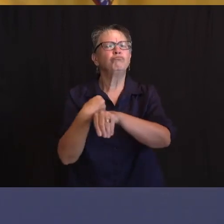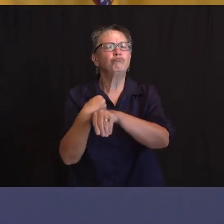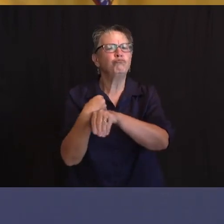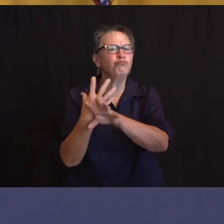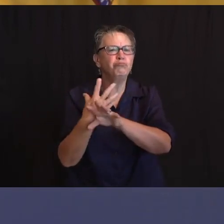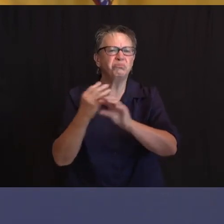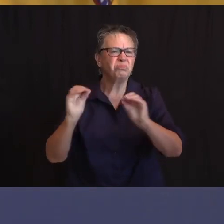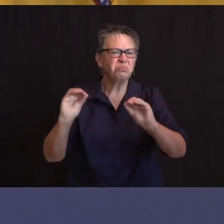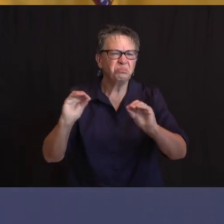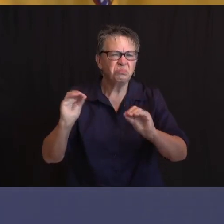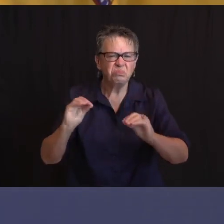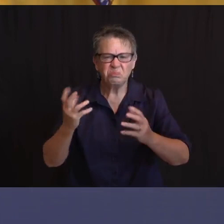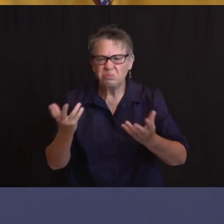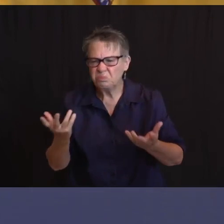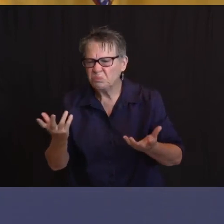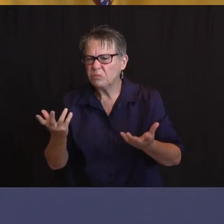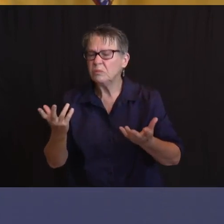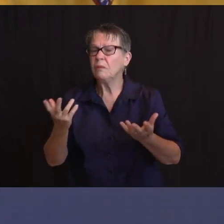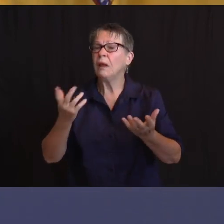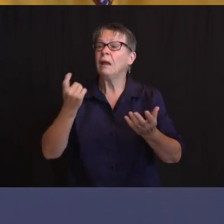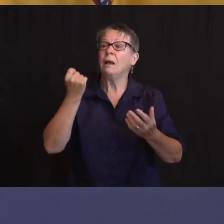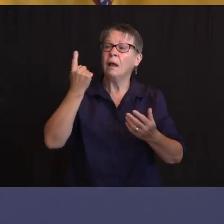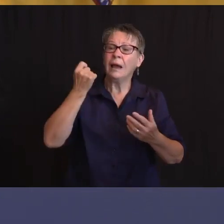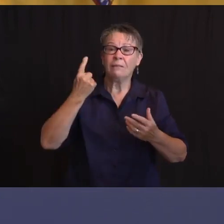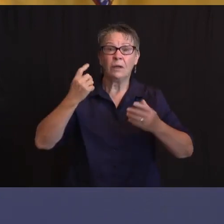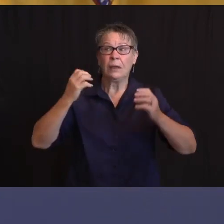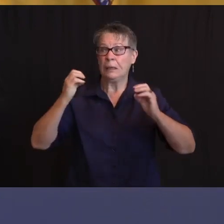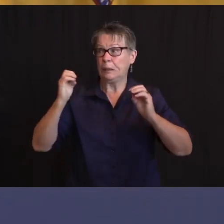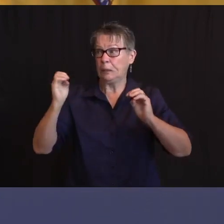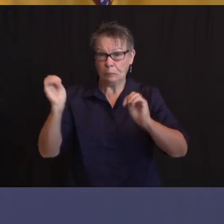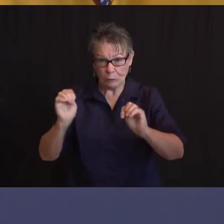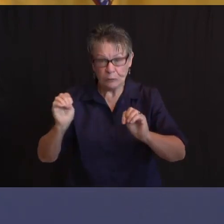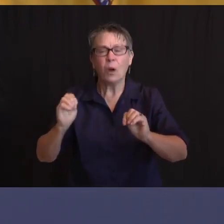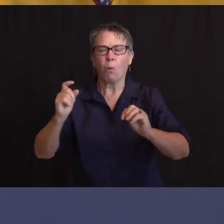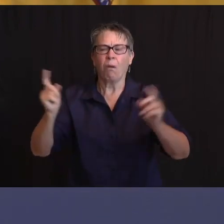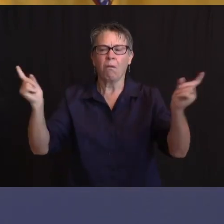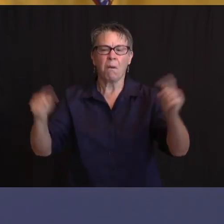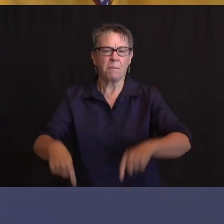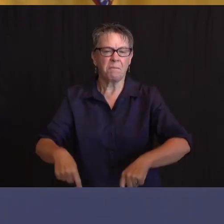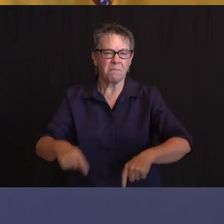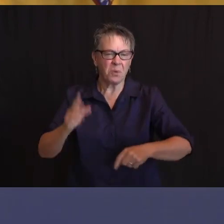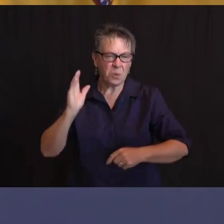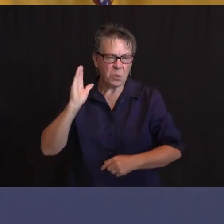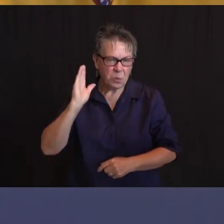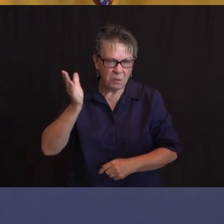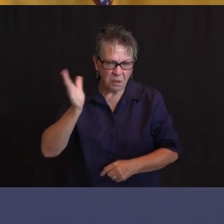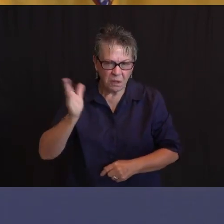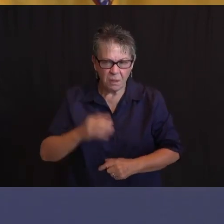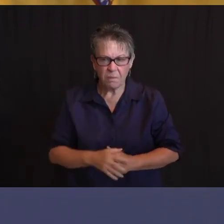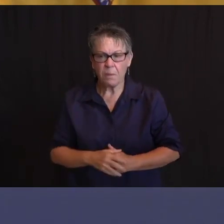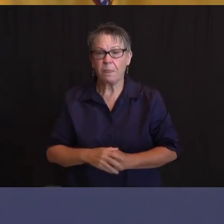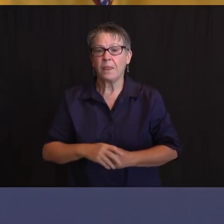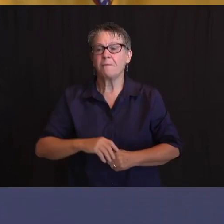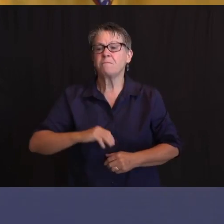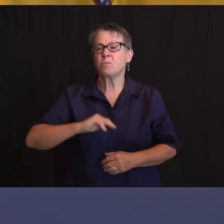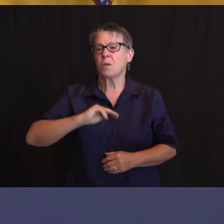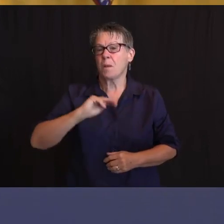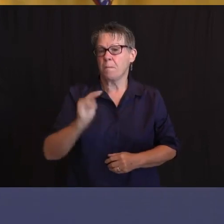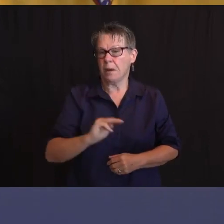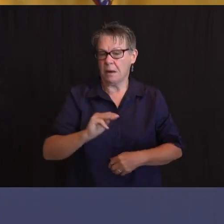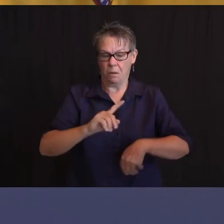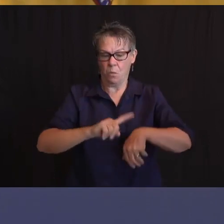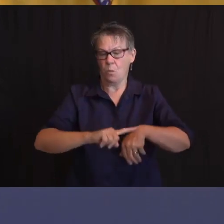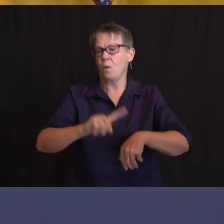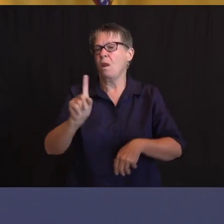Otherwise, we know at this point there's no White House call on Monday, so we'll be here at 1 o'clock in this room, unless we hear otherwise